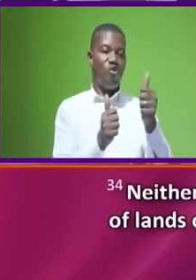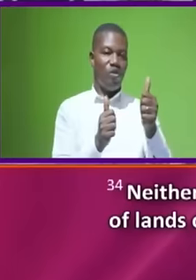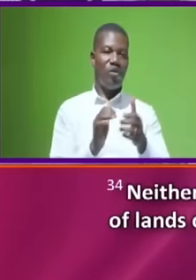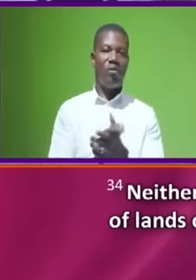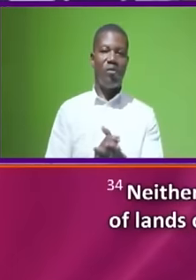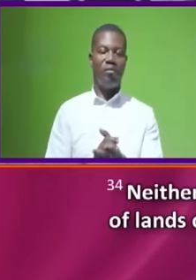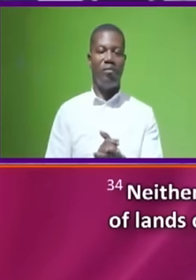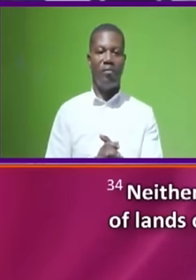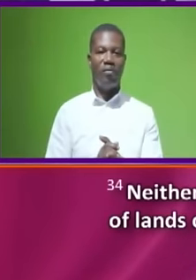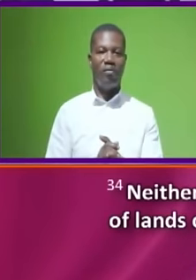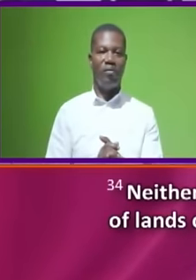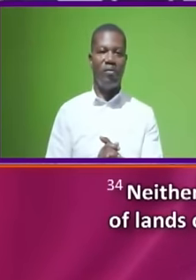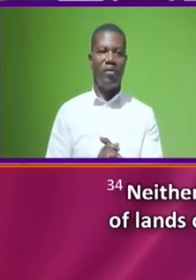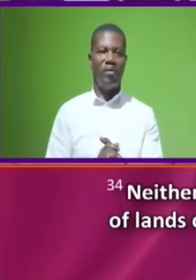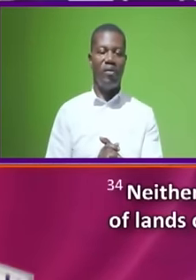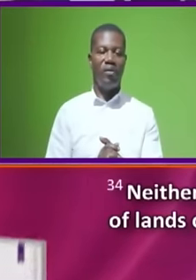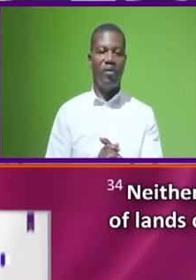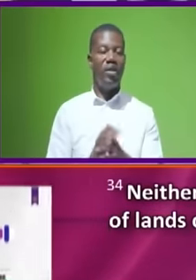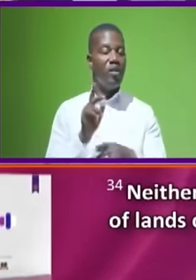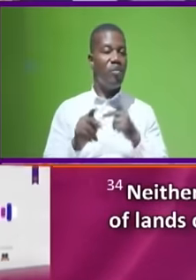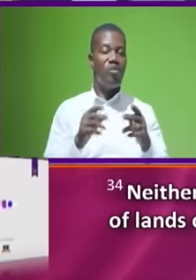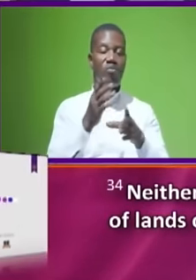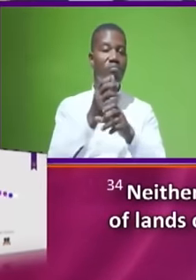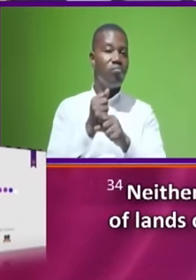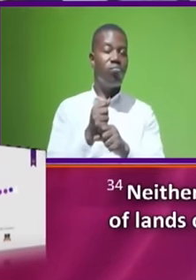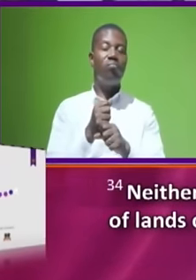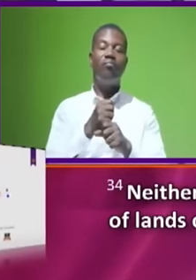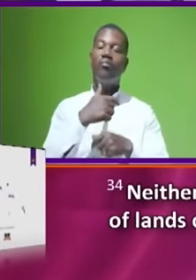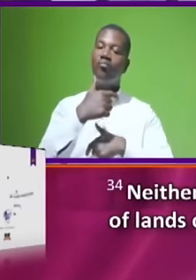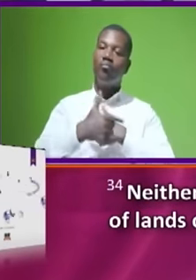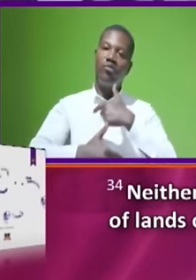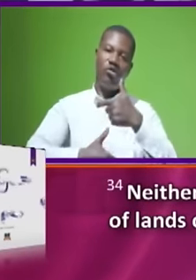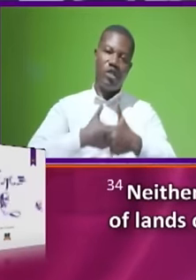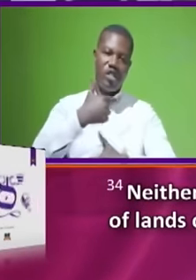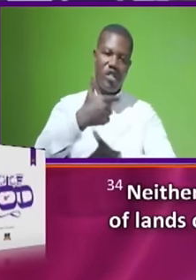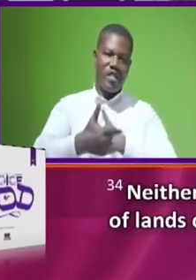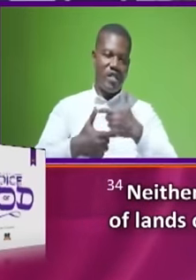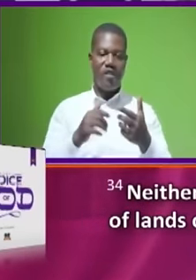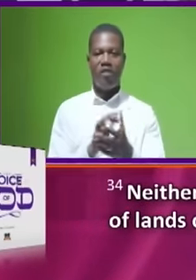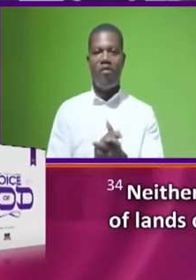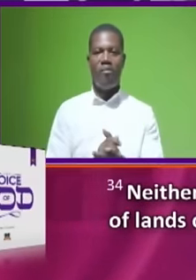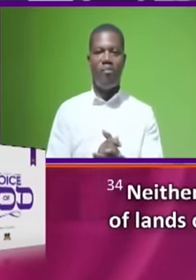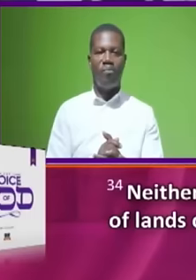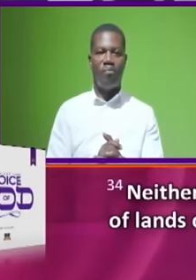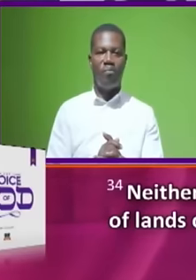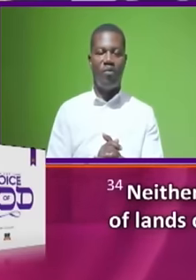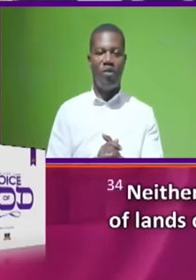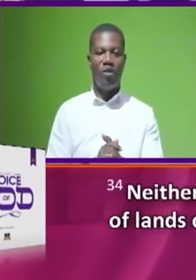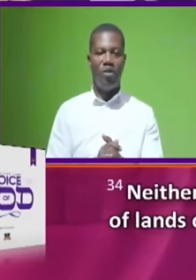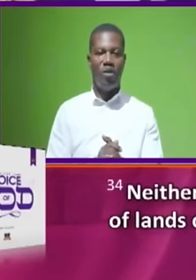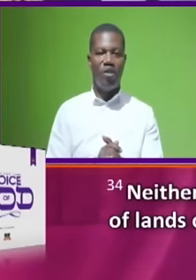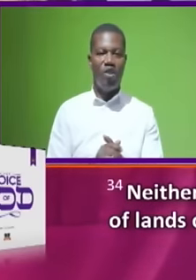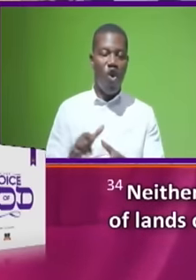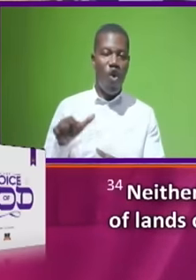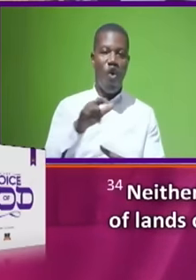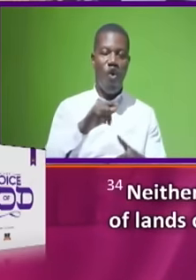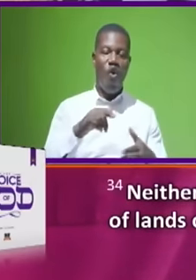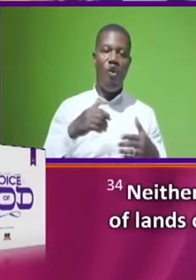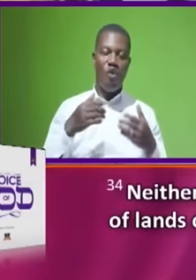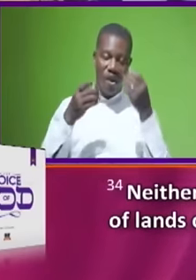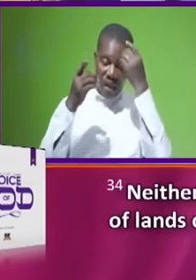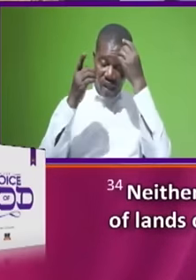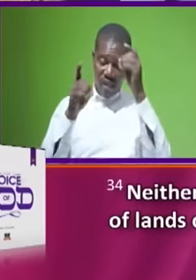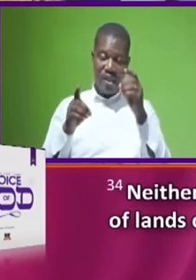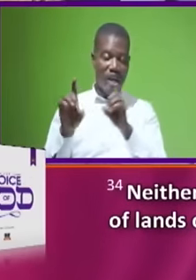the apostles. One man inya Adam no be. And everyone that received this grace. There won yena bo won